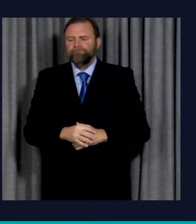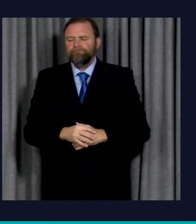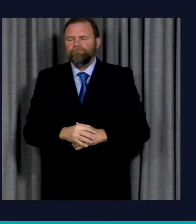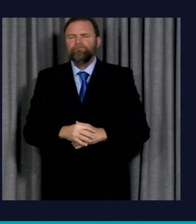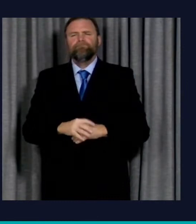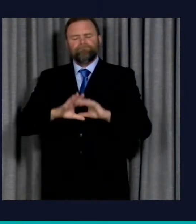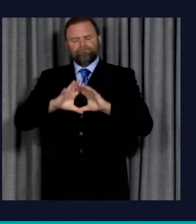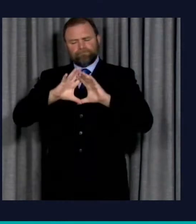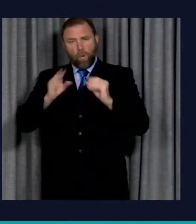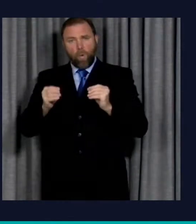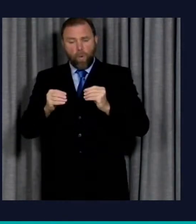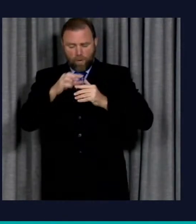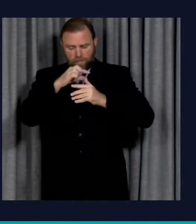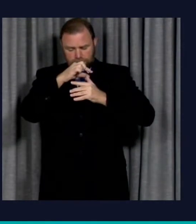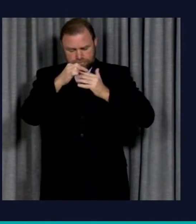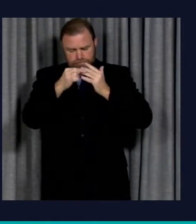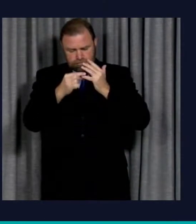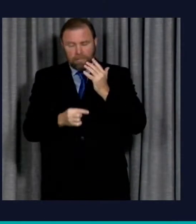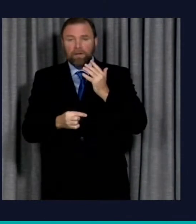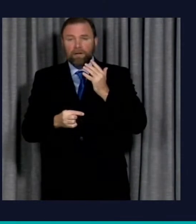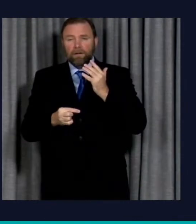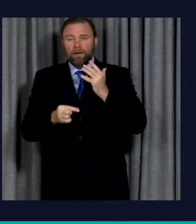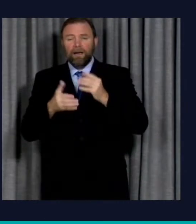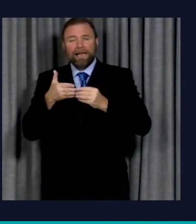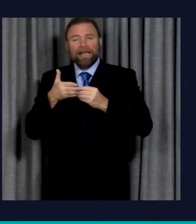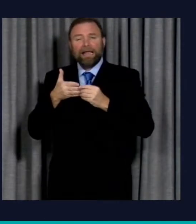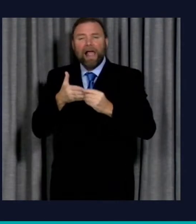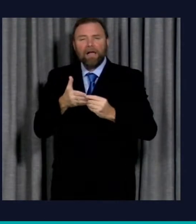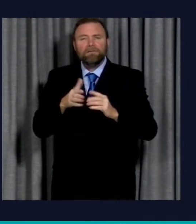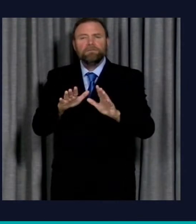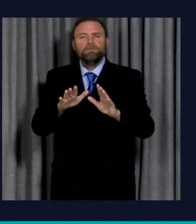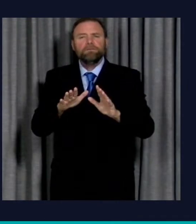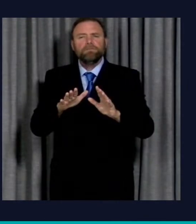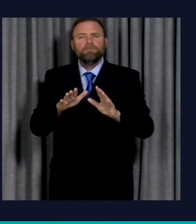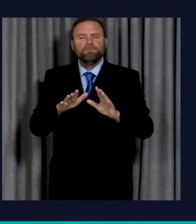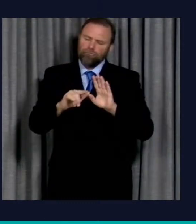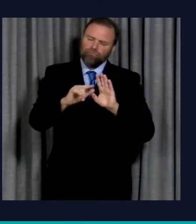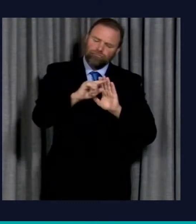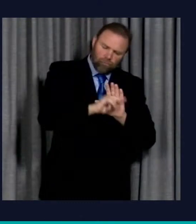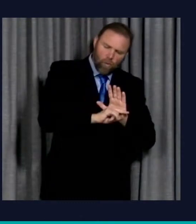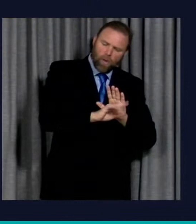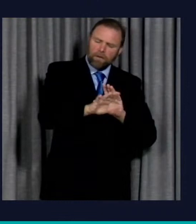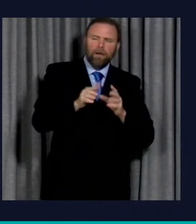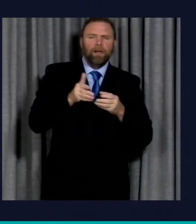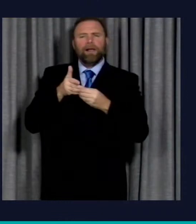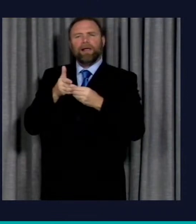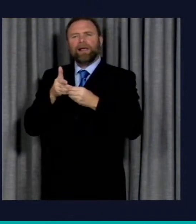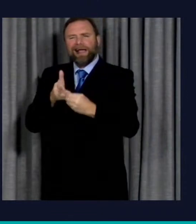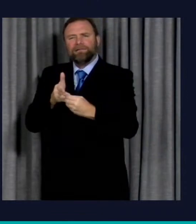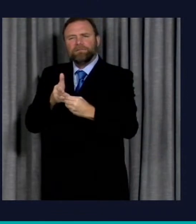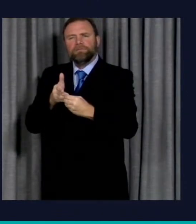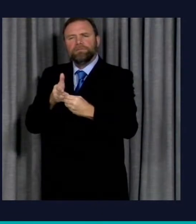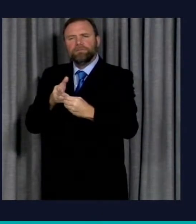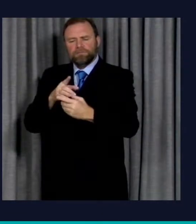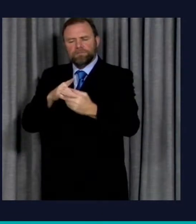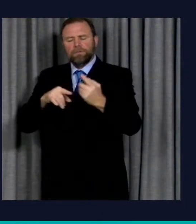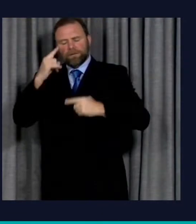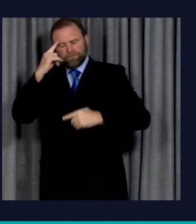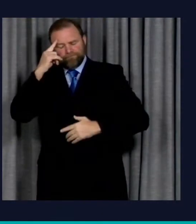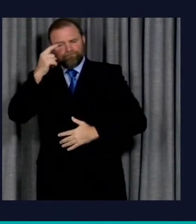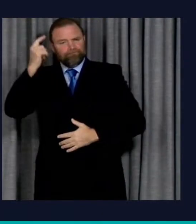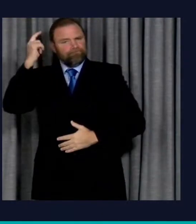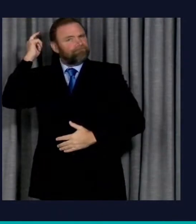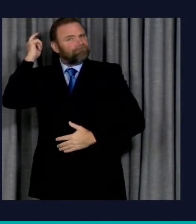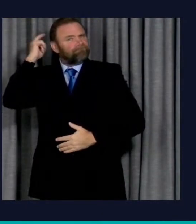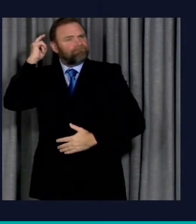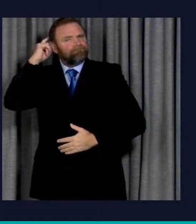All of that will be guidance, strong guidance that people in Wales can draw on. But we